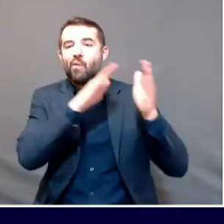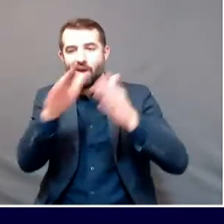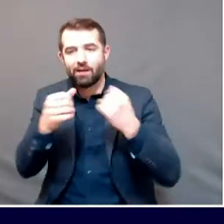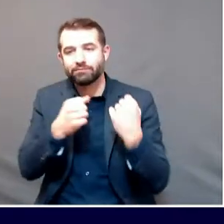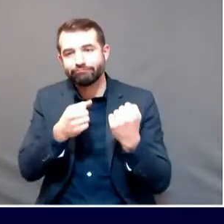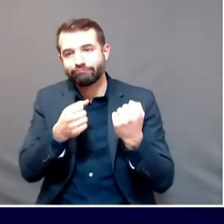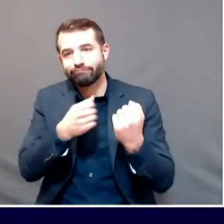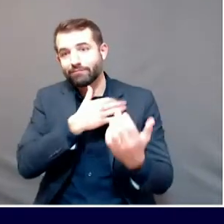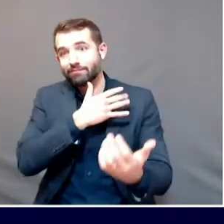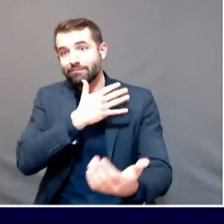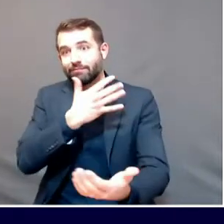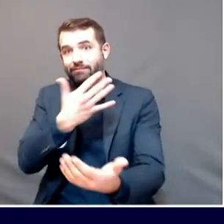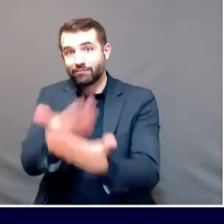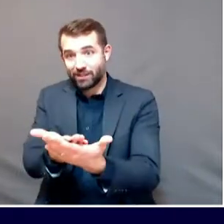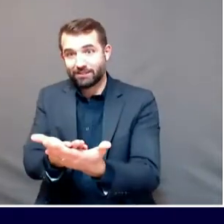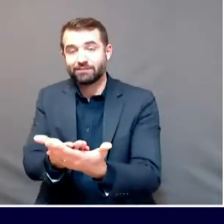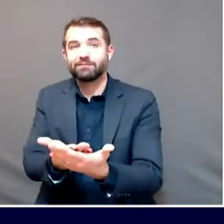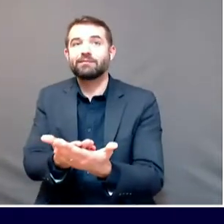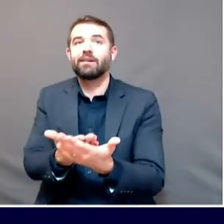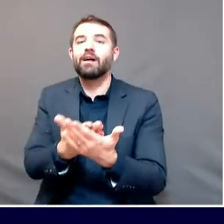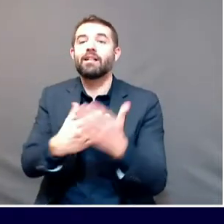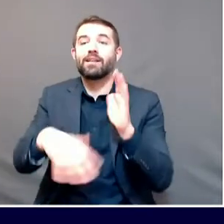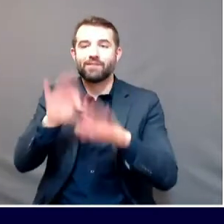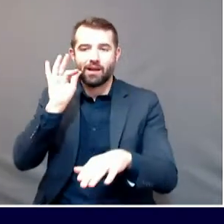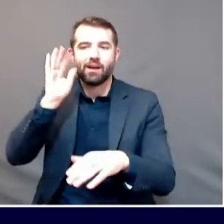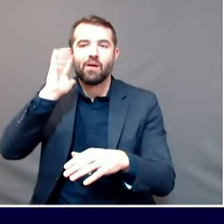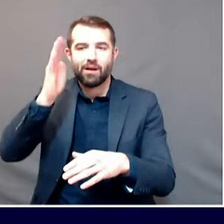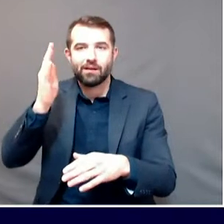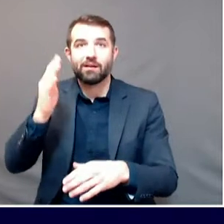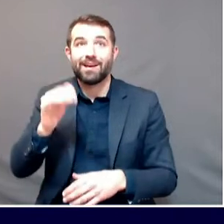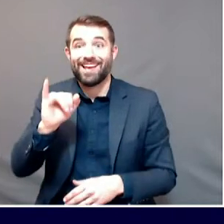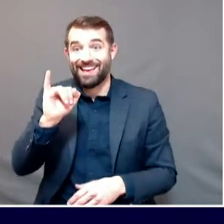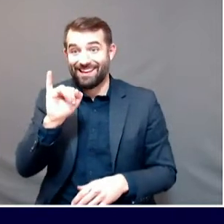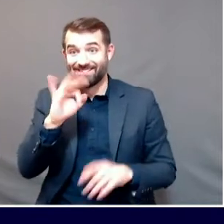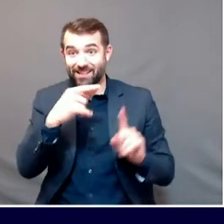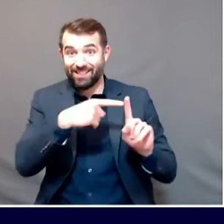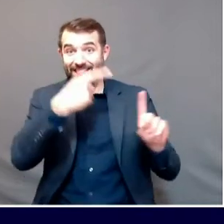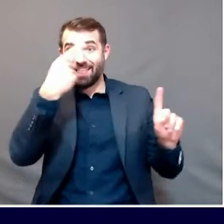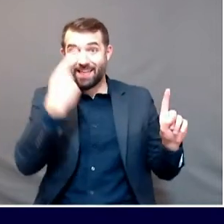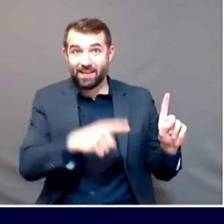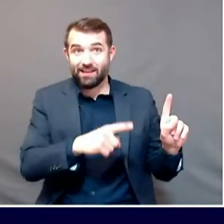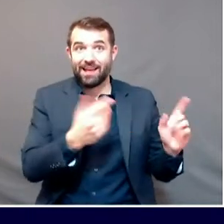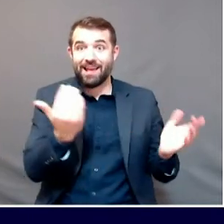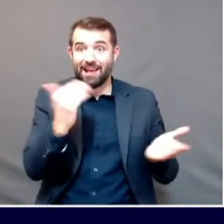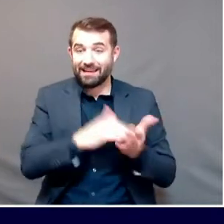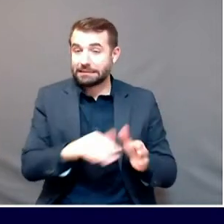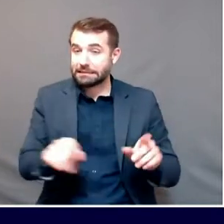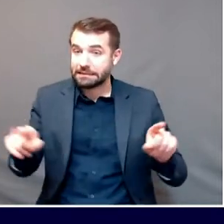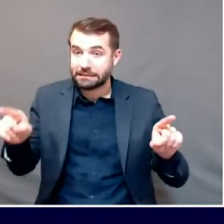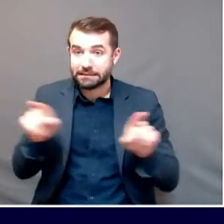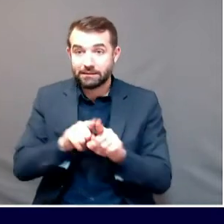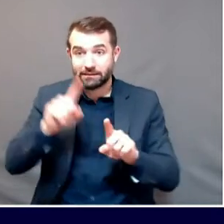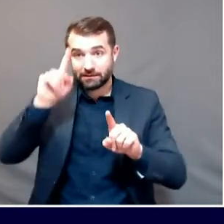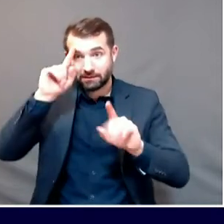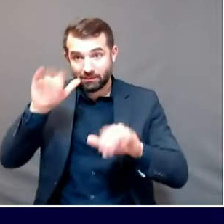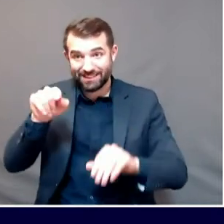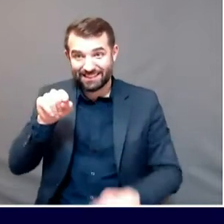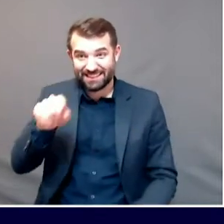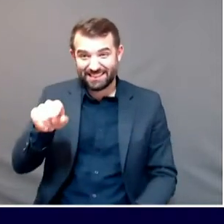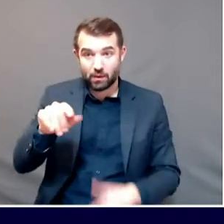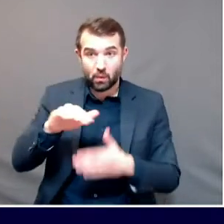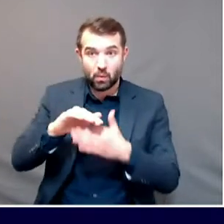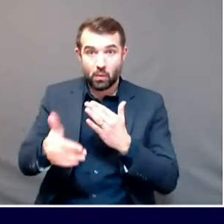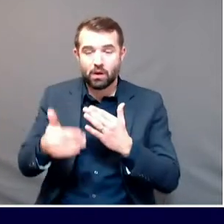weekend. If that one weekend's experience was any guide, we'll hopefully have updates over the weekend as to when both the